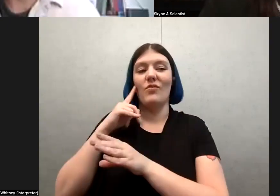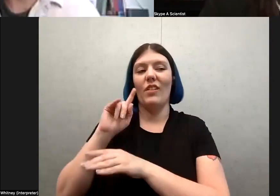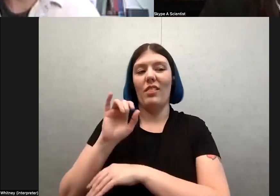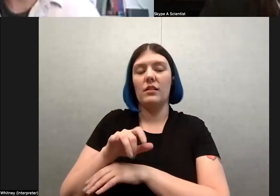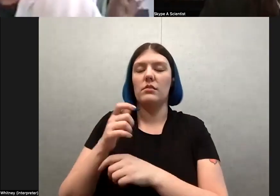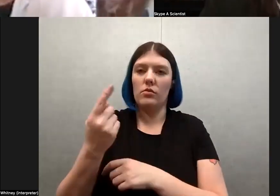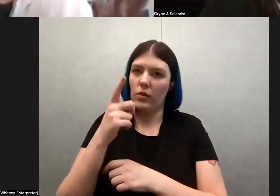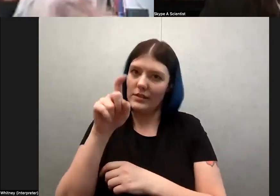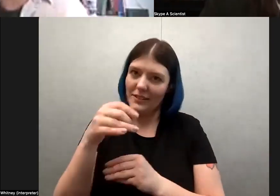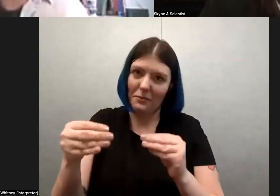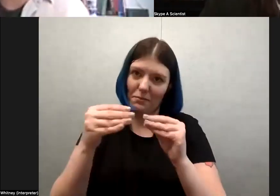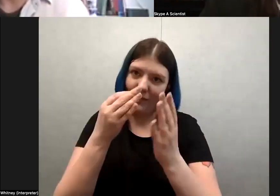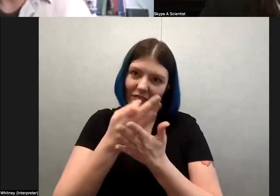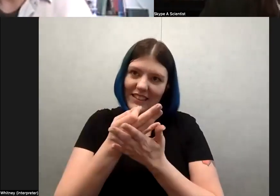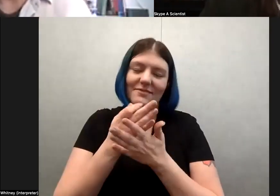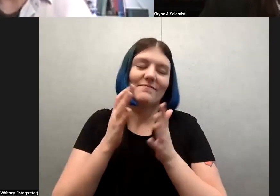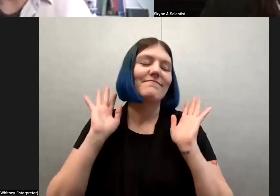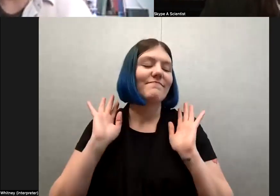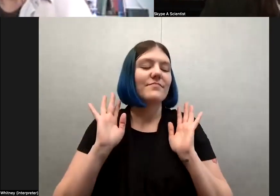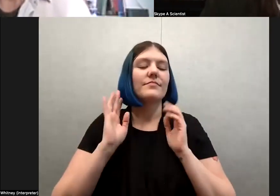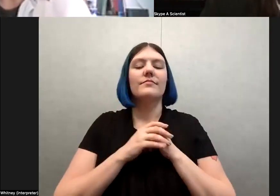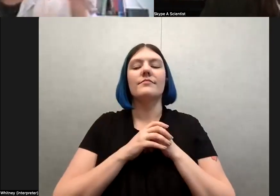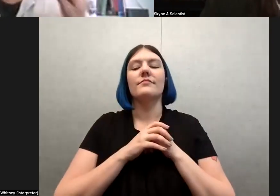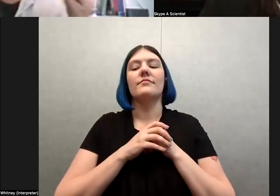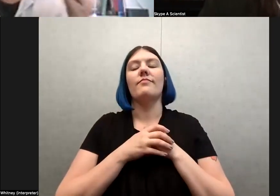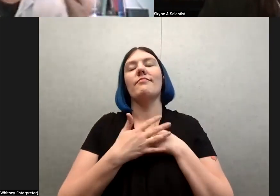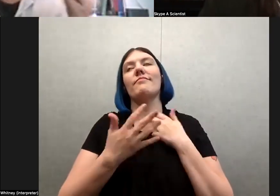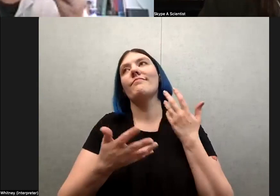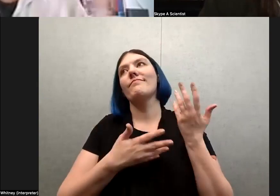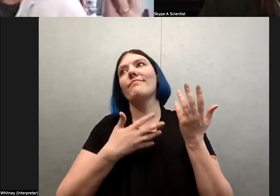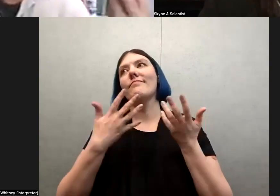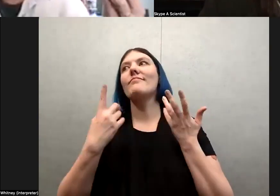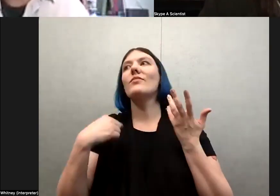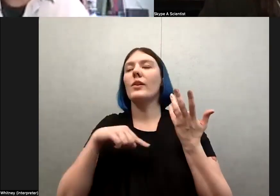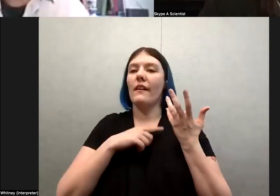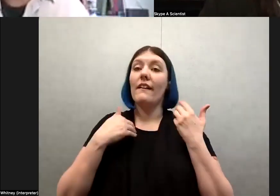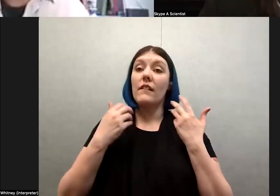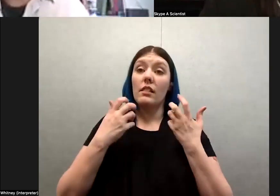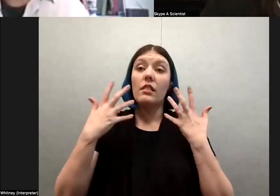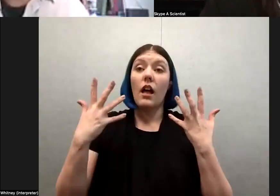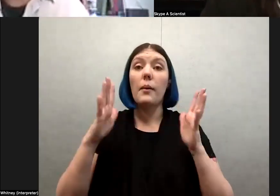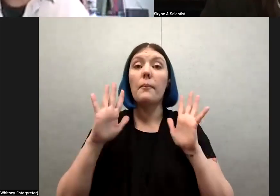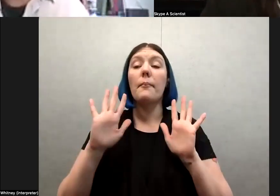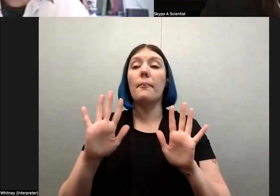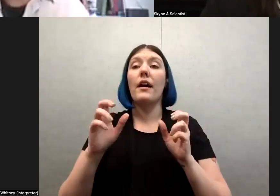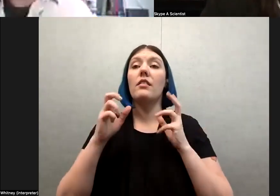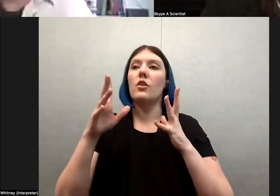funding. And so it's kind of, we do have a lot of funding, but there are a lot of things that need